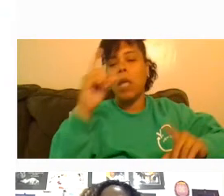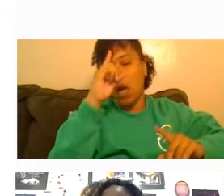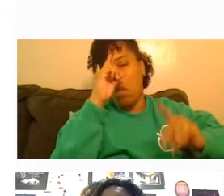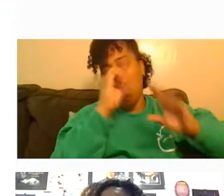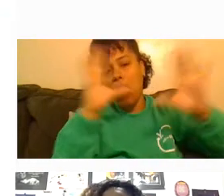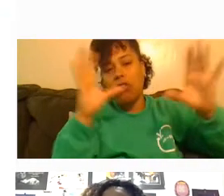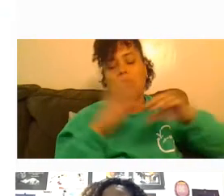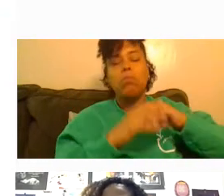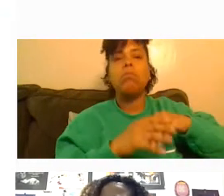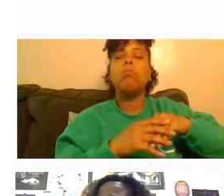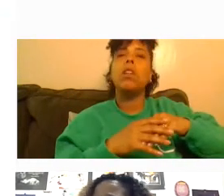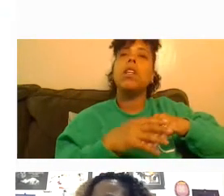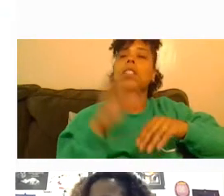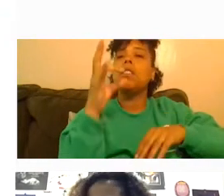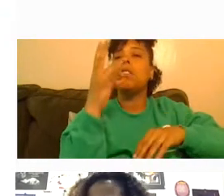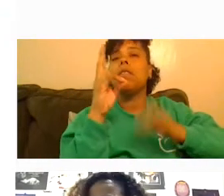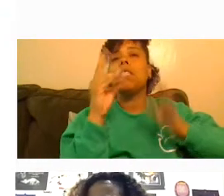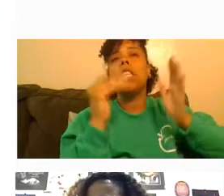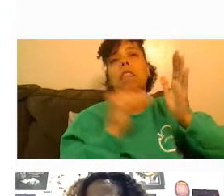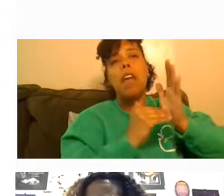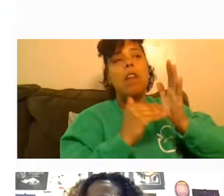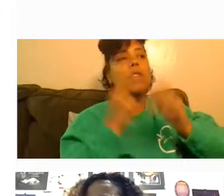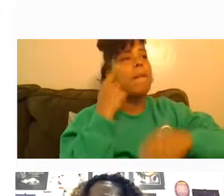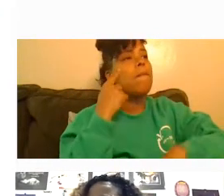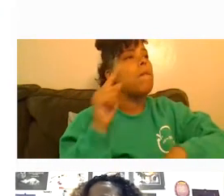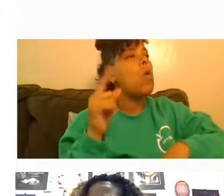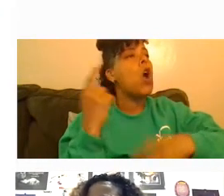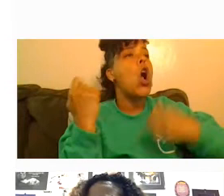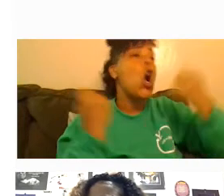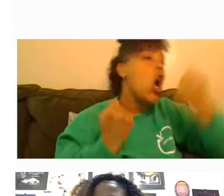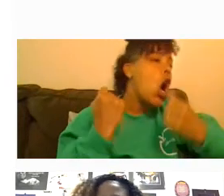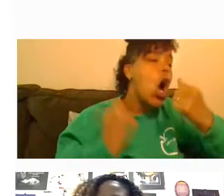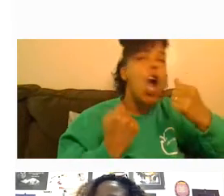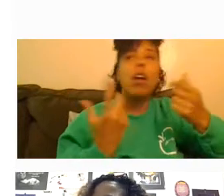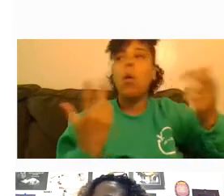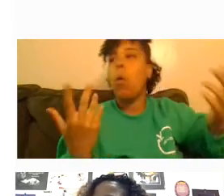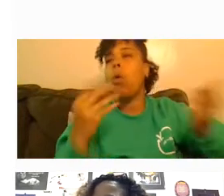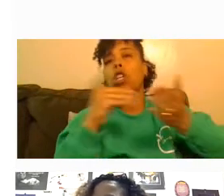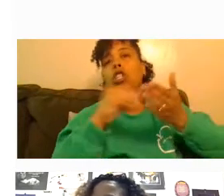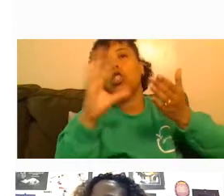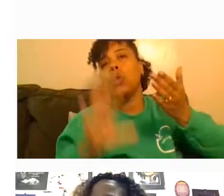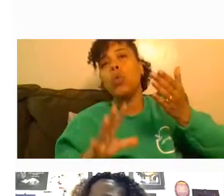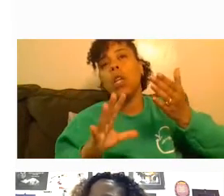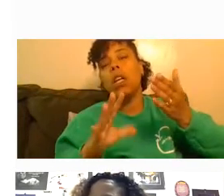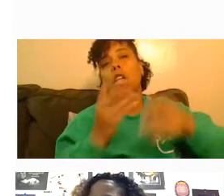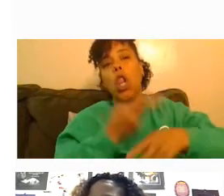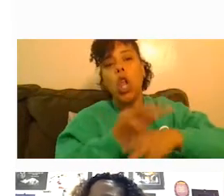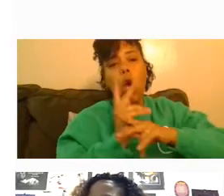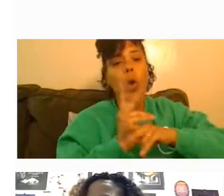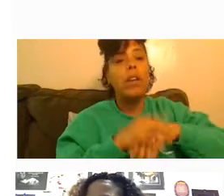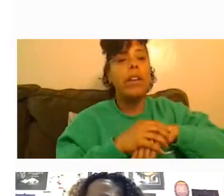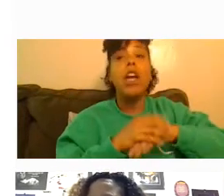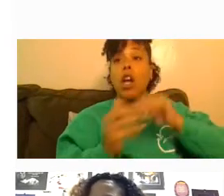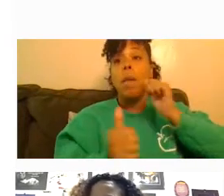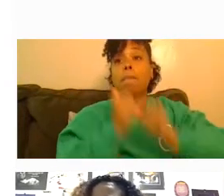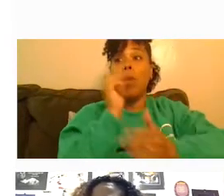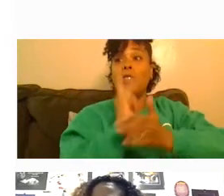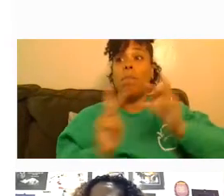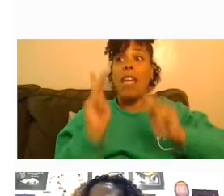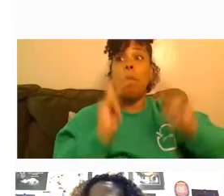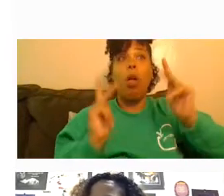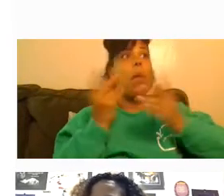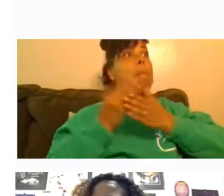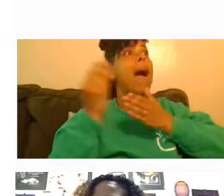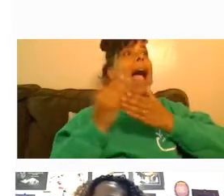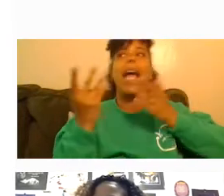loan or a car, a lot of people are driving a car and they buy the newest car because they got it with no money down